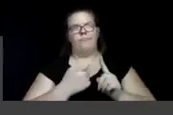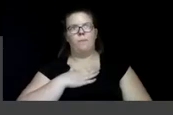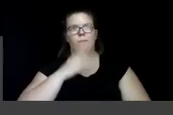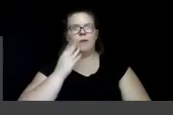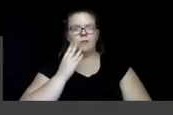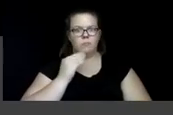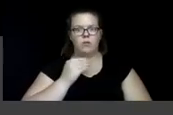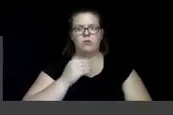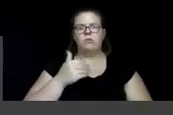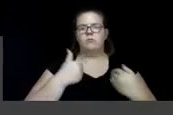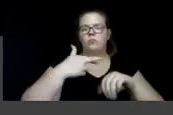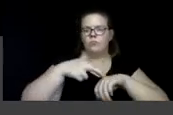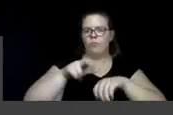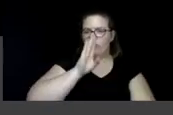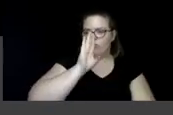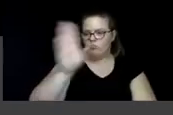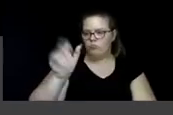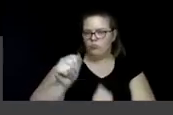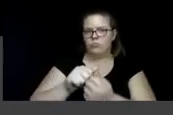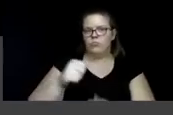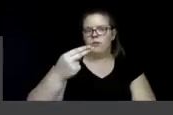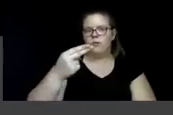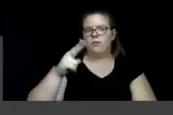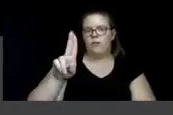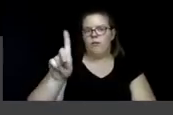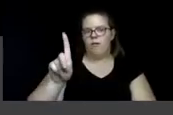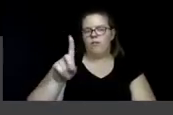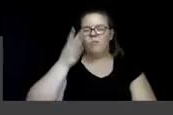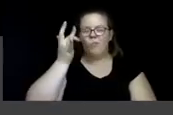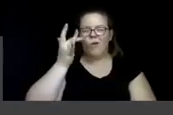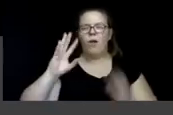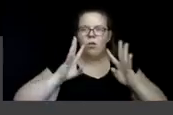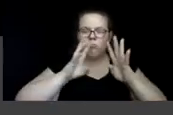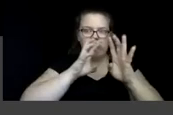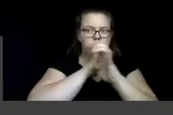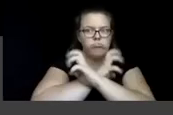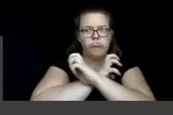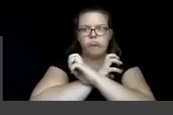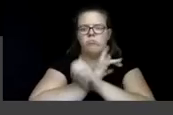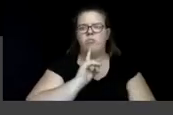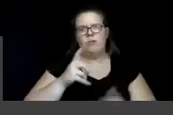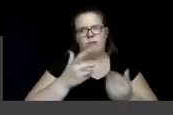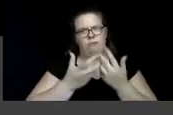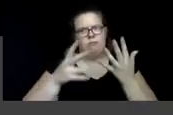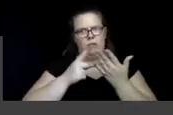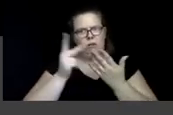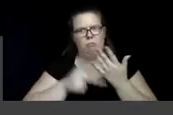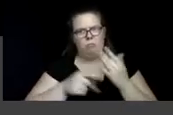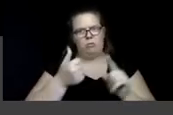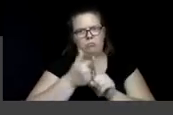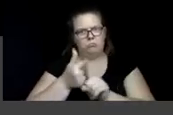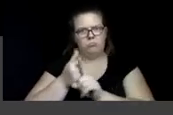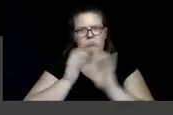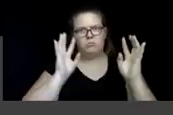that program, because it's complex, and actually a lot of these programs are kind of complex, and you never